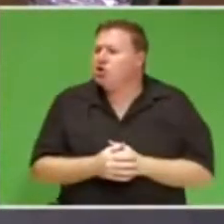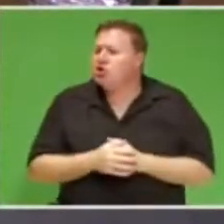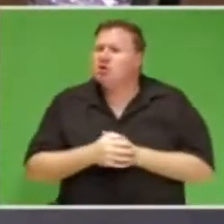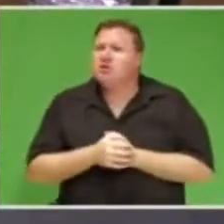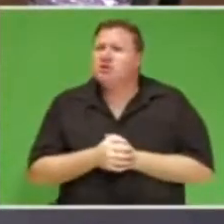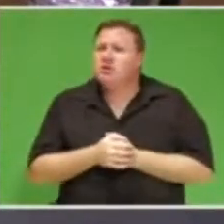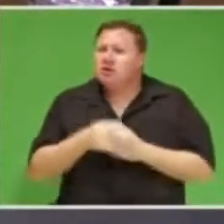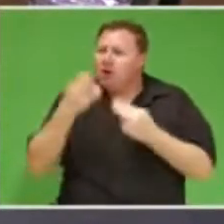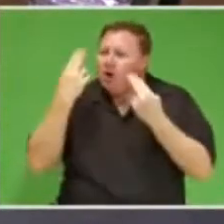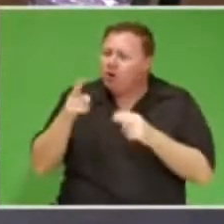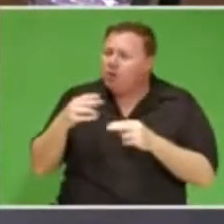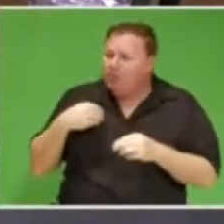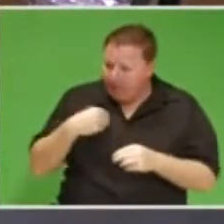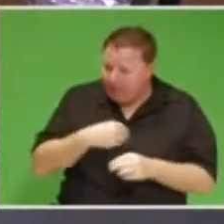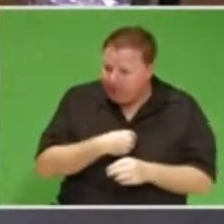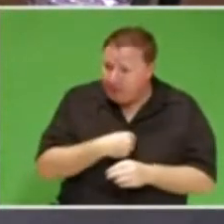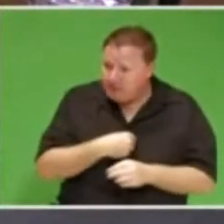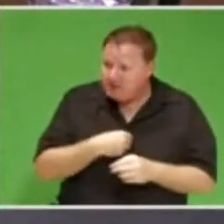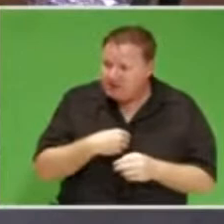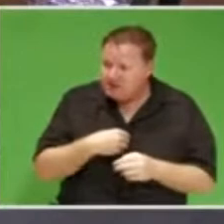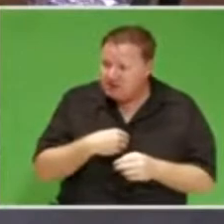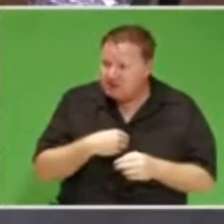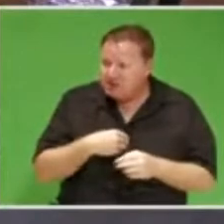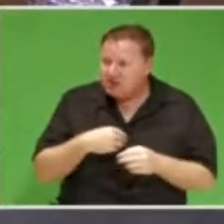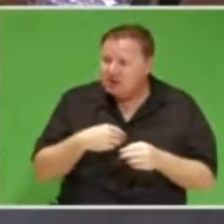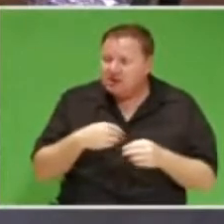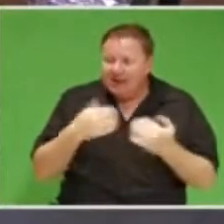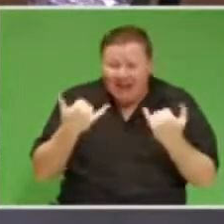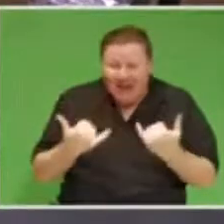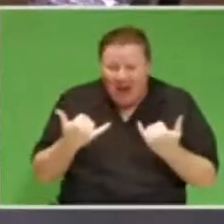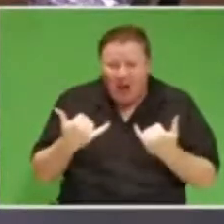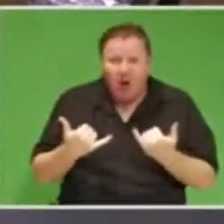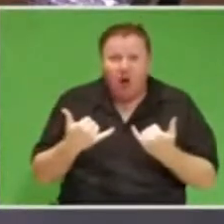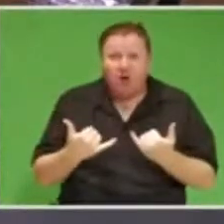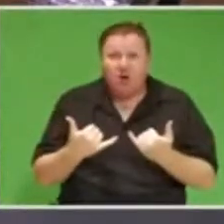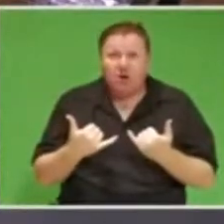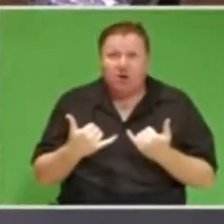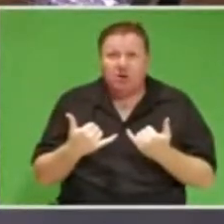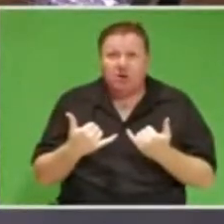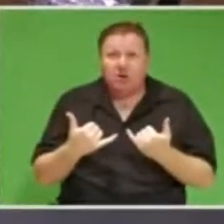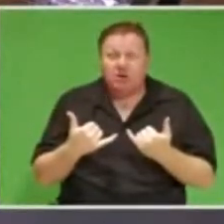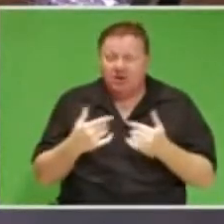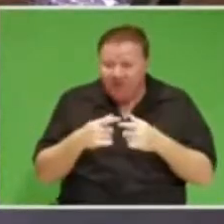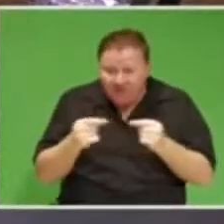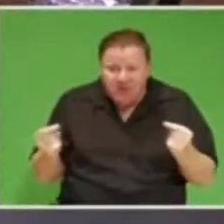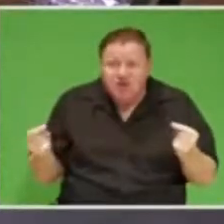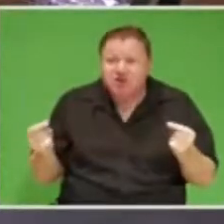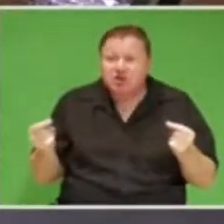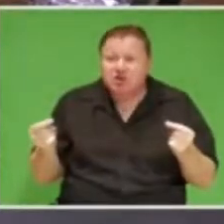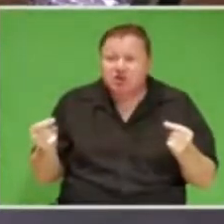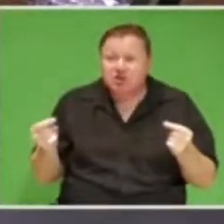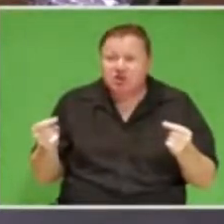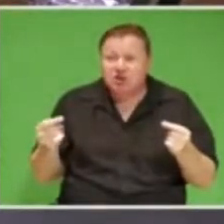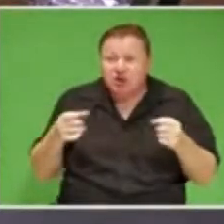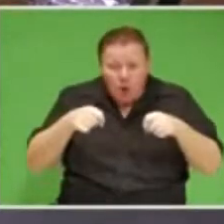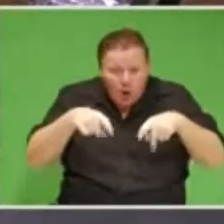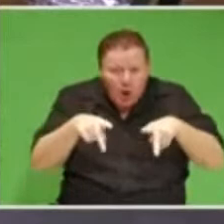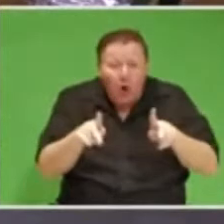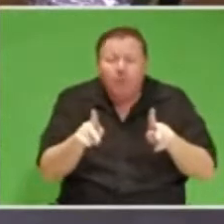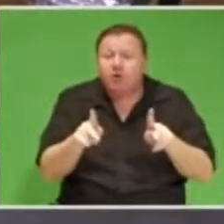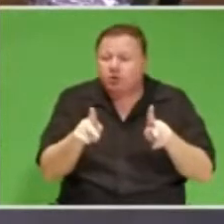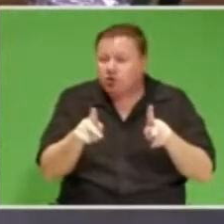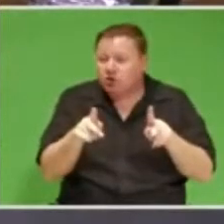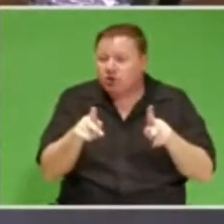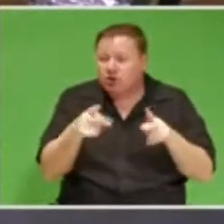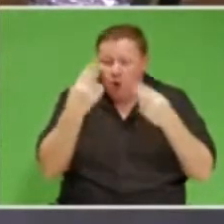that, Honorable Members, that we are now, in fact, I think we are now done. I've given an opportunity